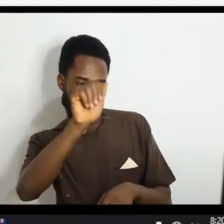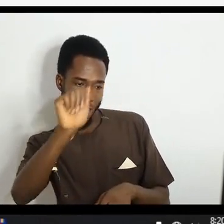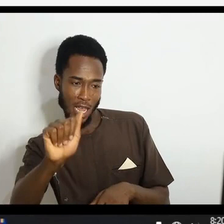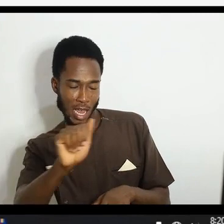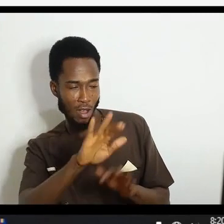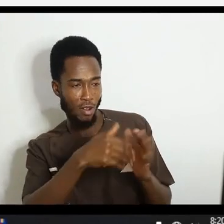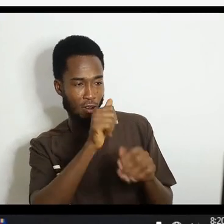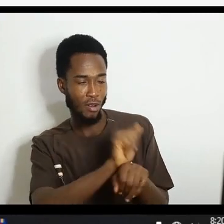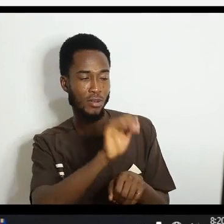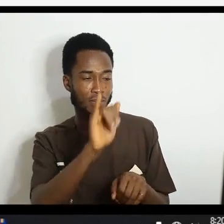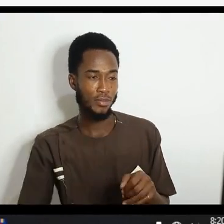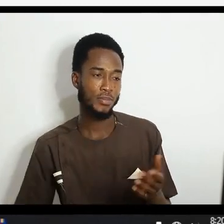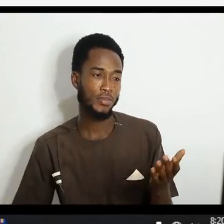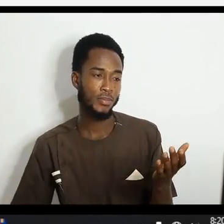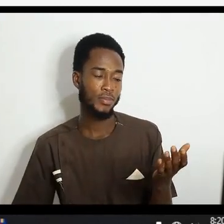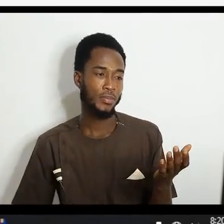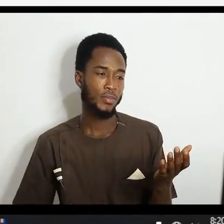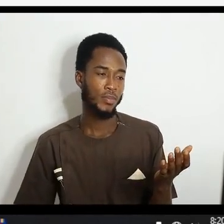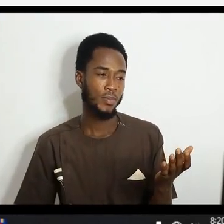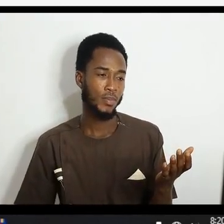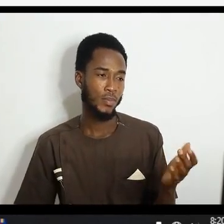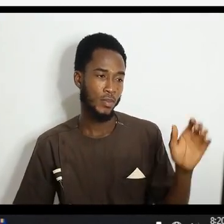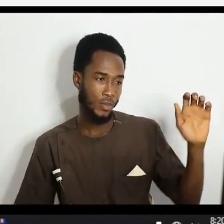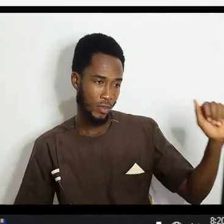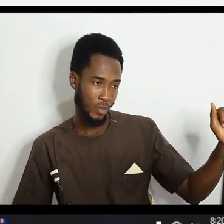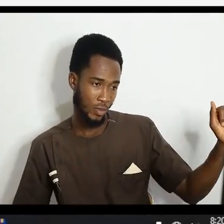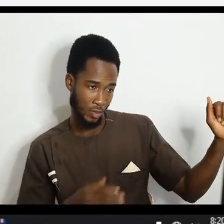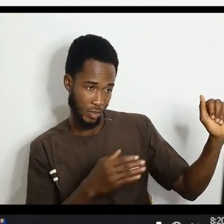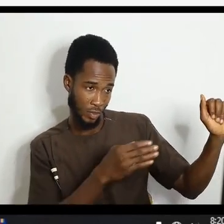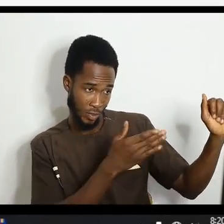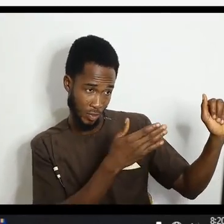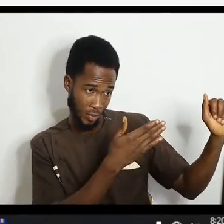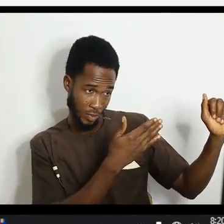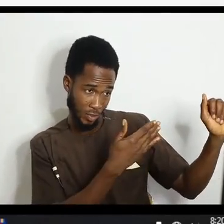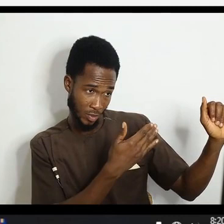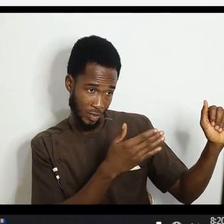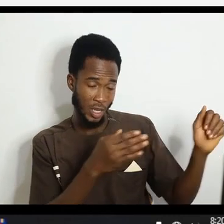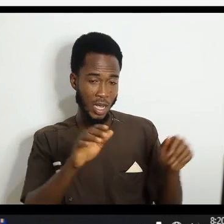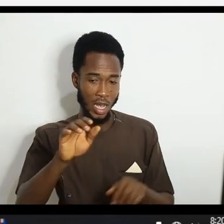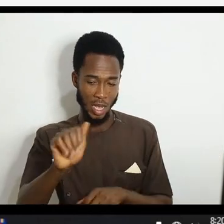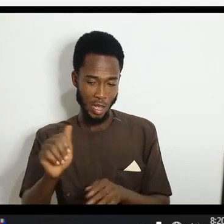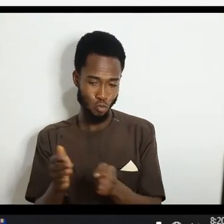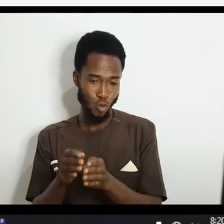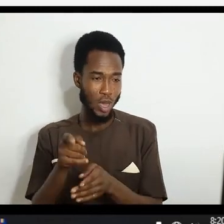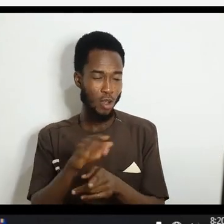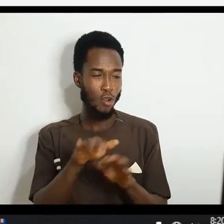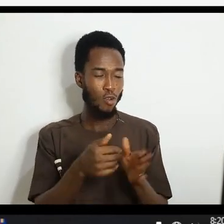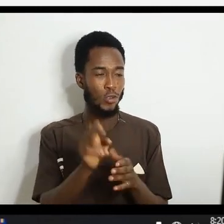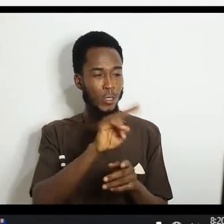A and the small a is used for. This A, this capital A here and the small a is used